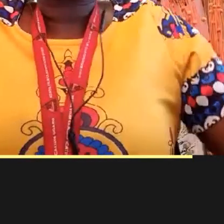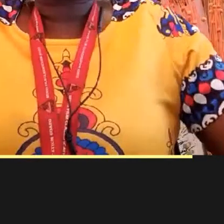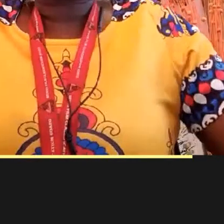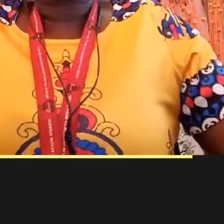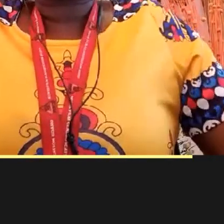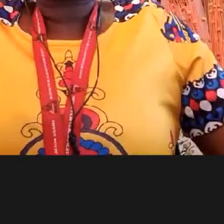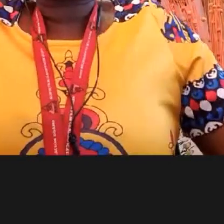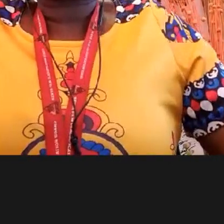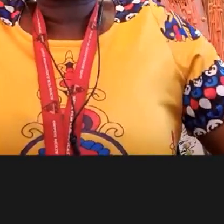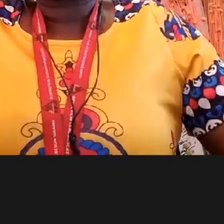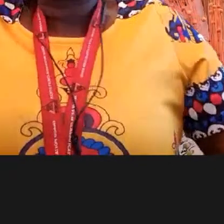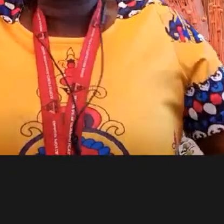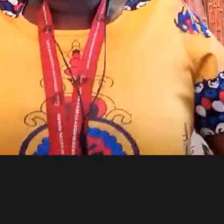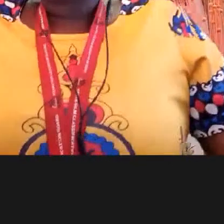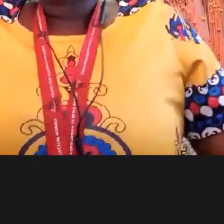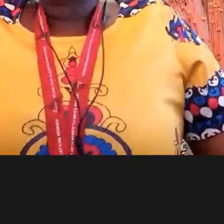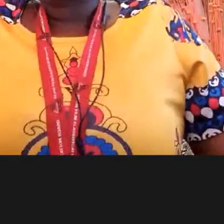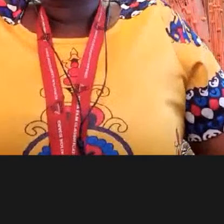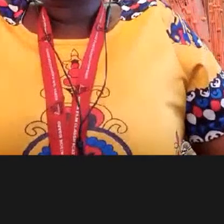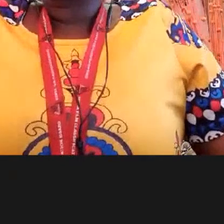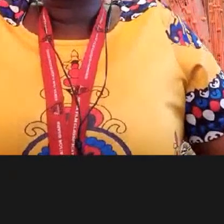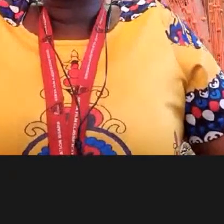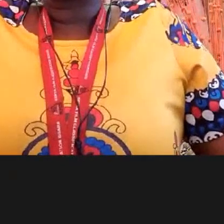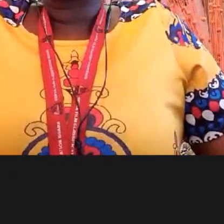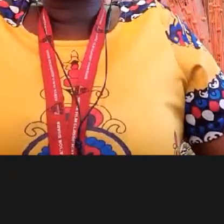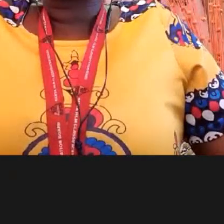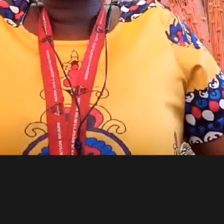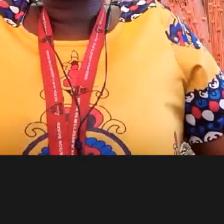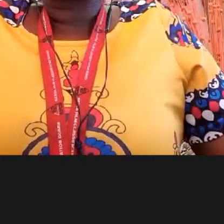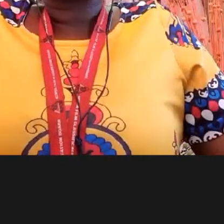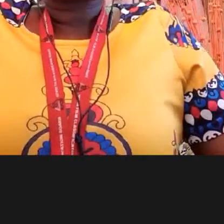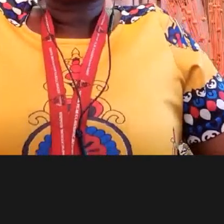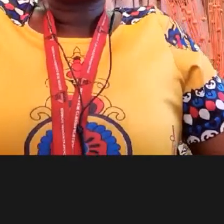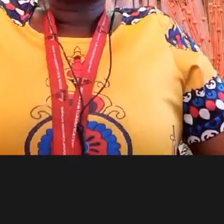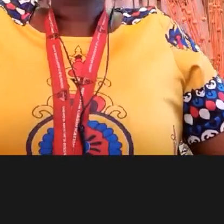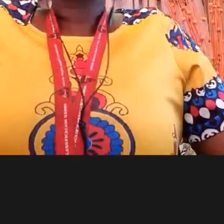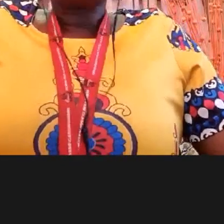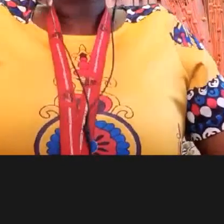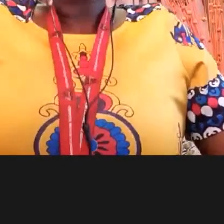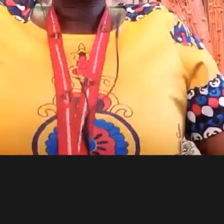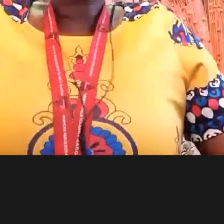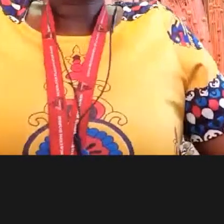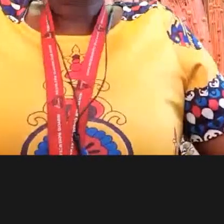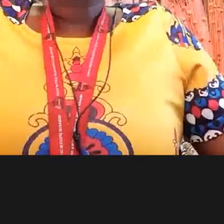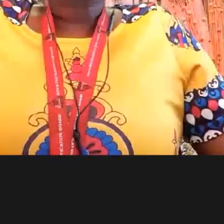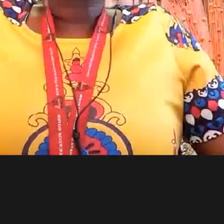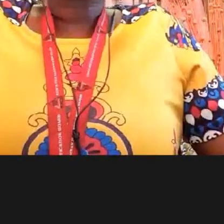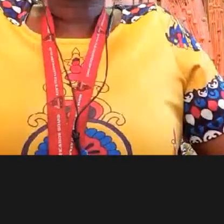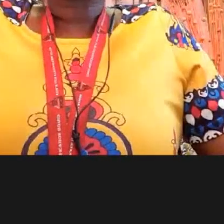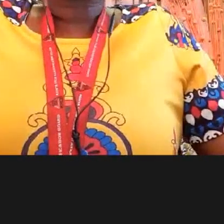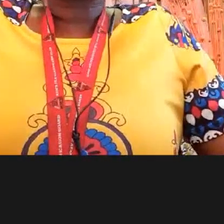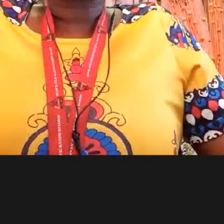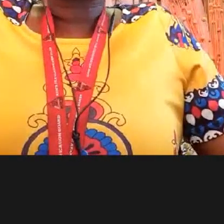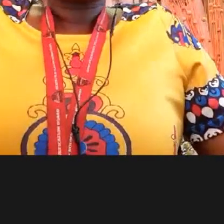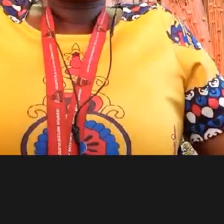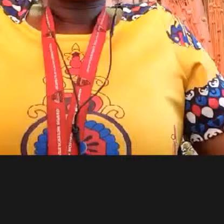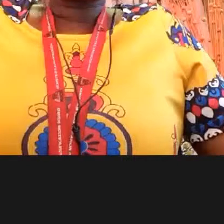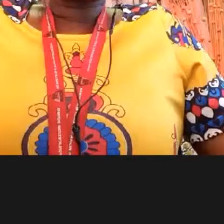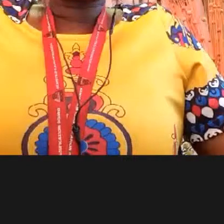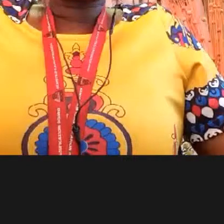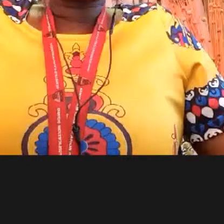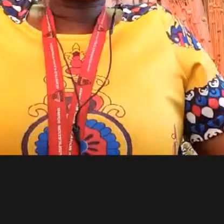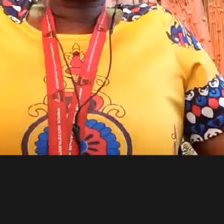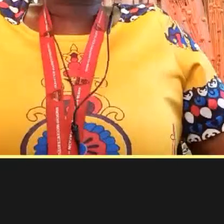found. I think there are people who want to review the videos and so on and so forth. If you can close it up by giving